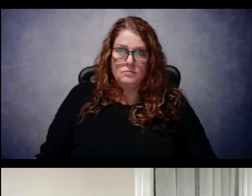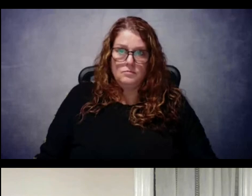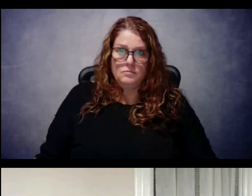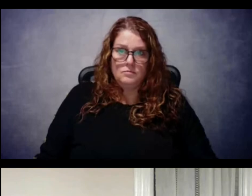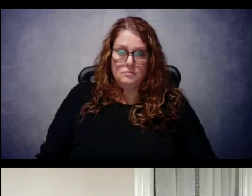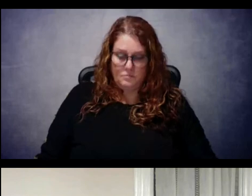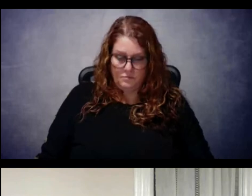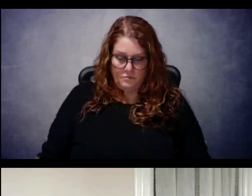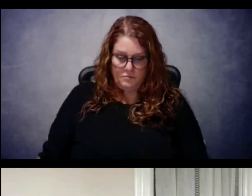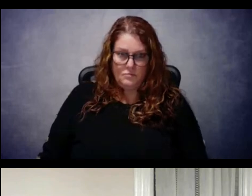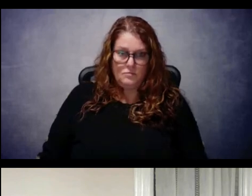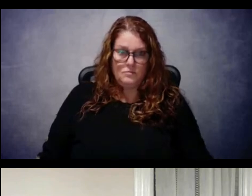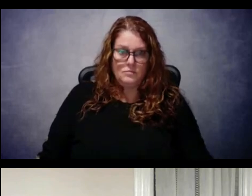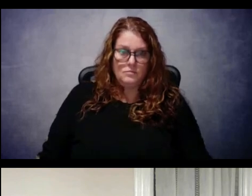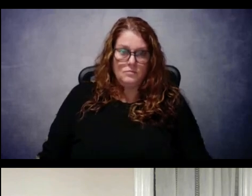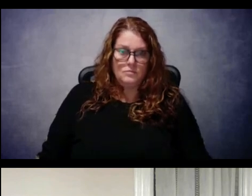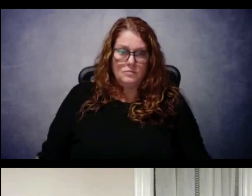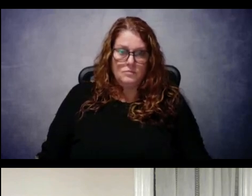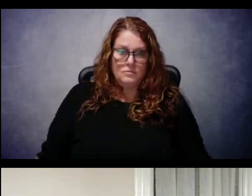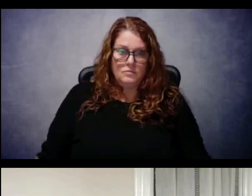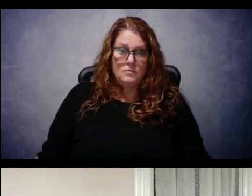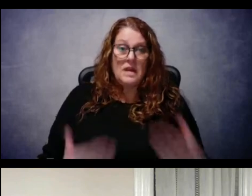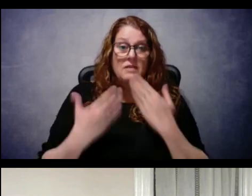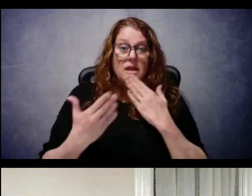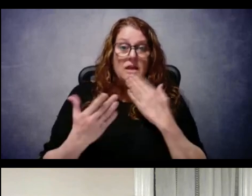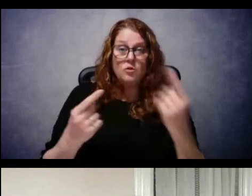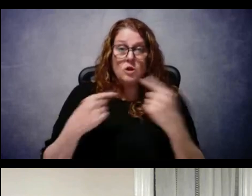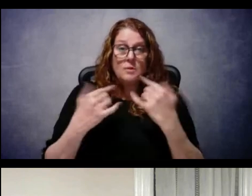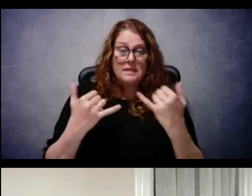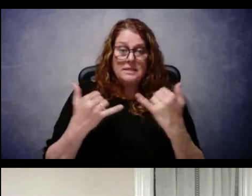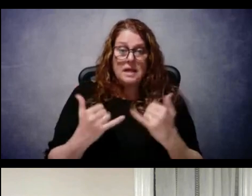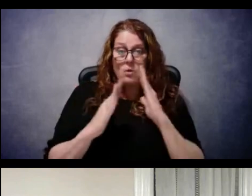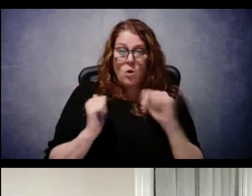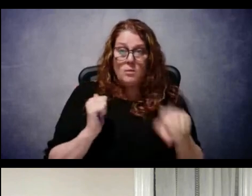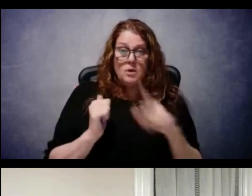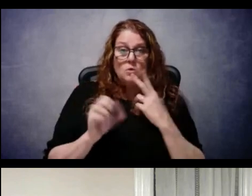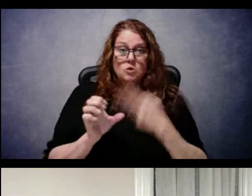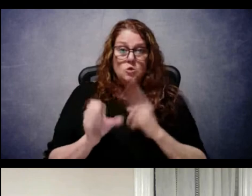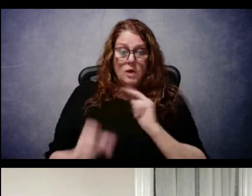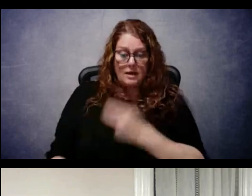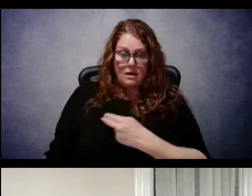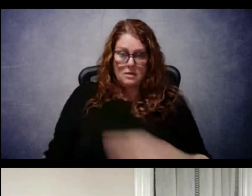Thank you, everyone, for attending this. We hope that you will join us